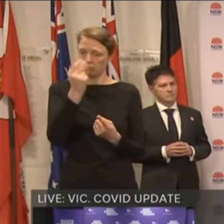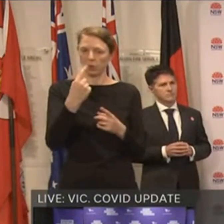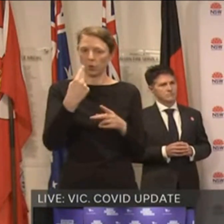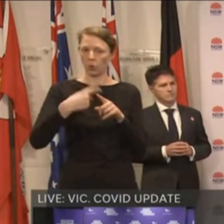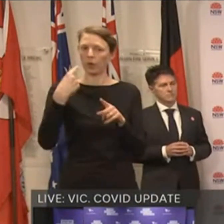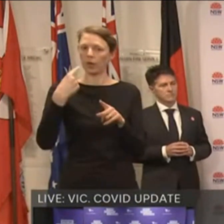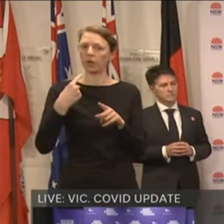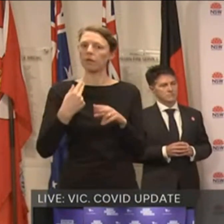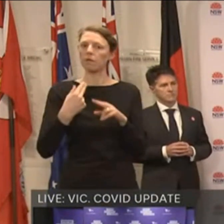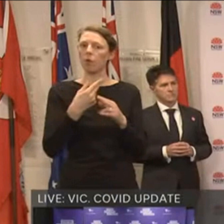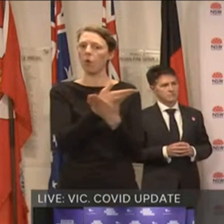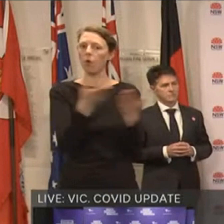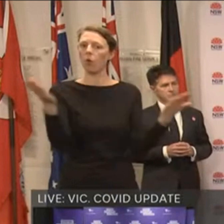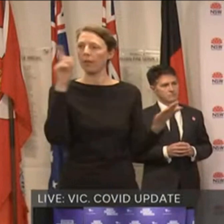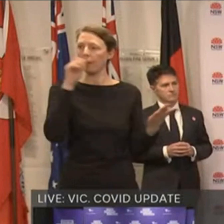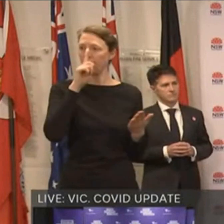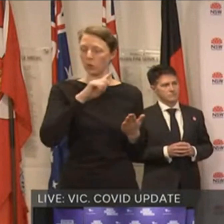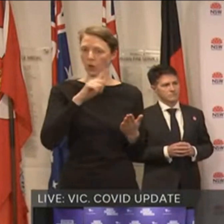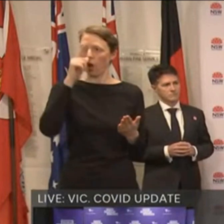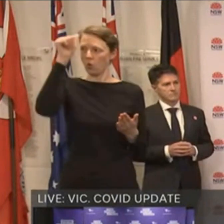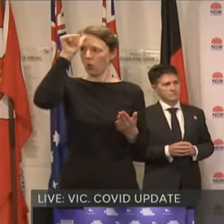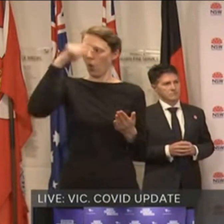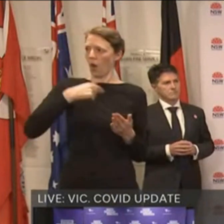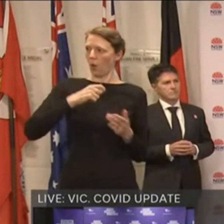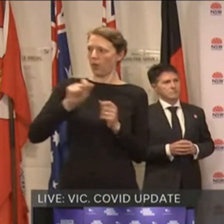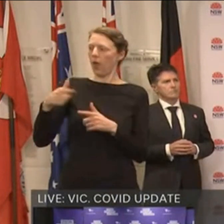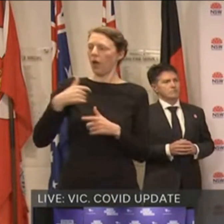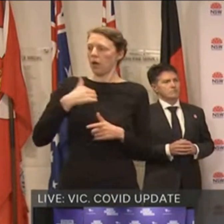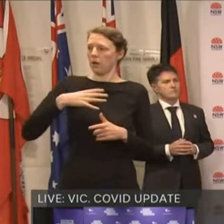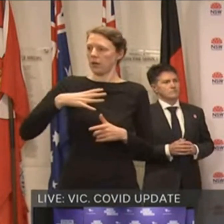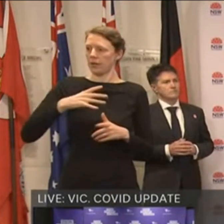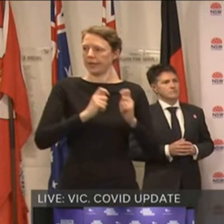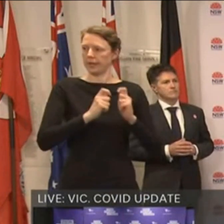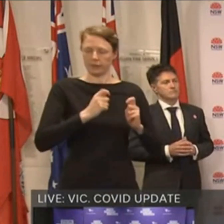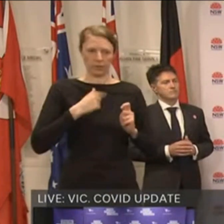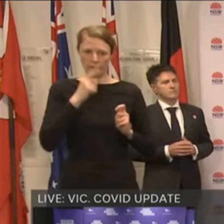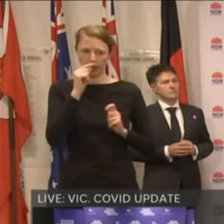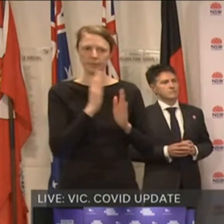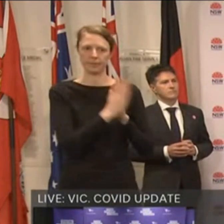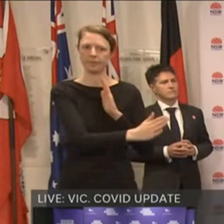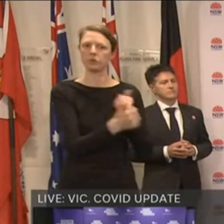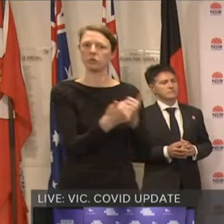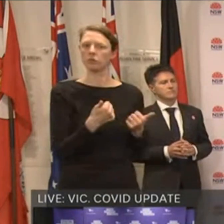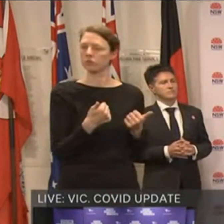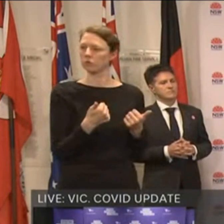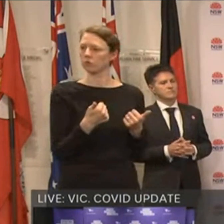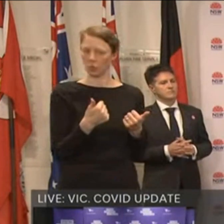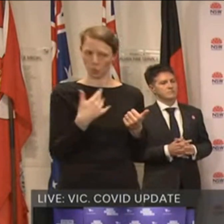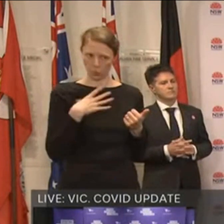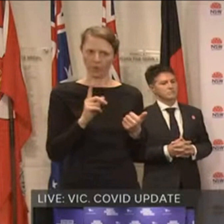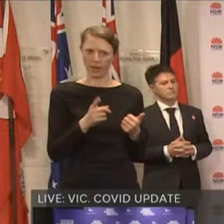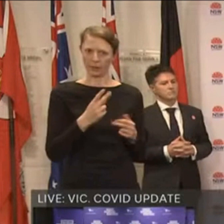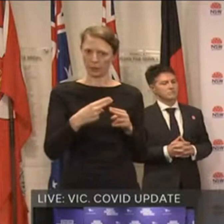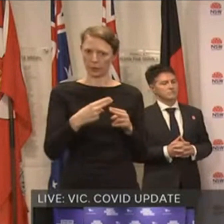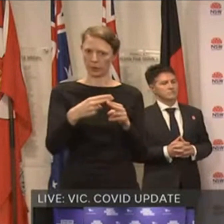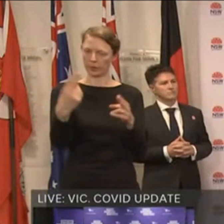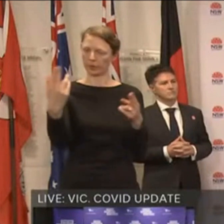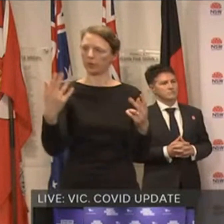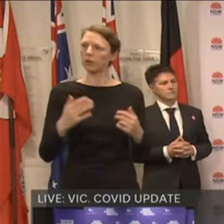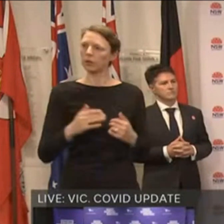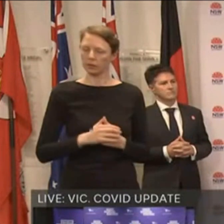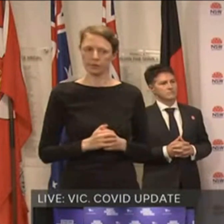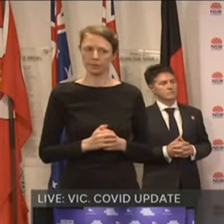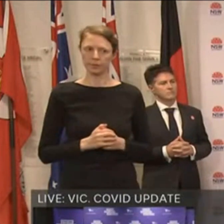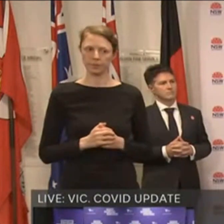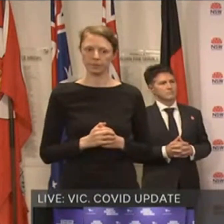over and above what those requirements are, and I think it demonstrates how everybody is all hands on deck to get on top of this,